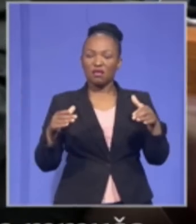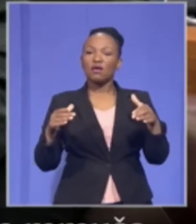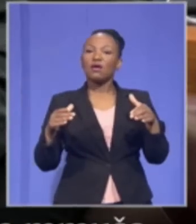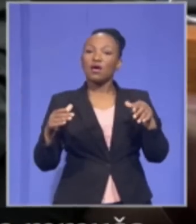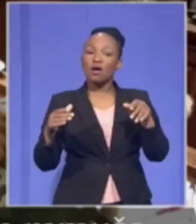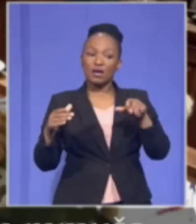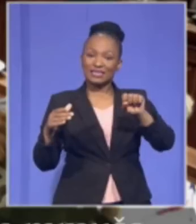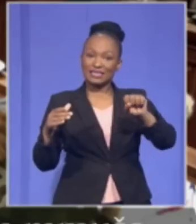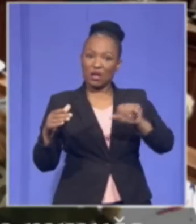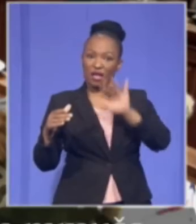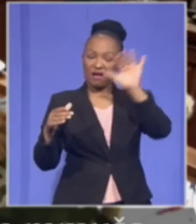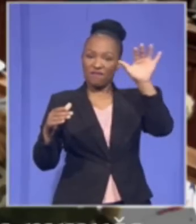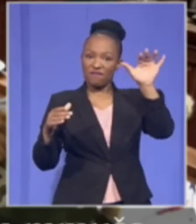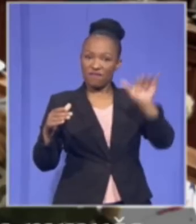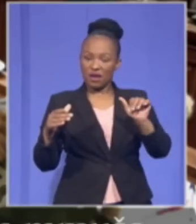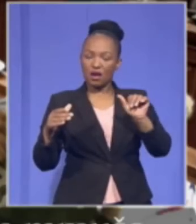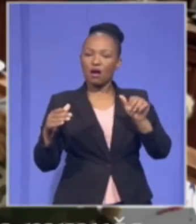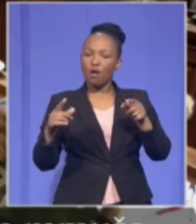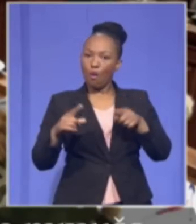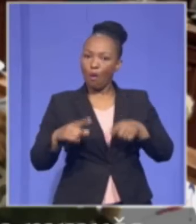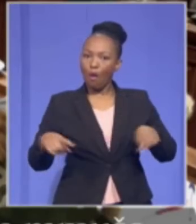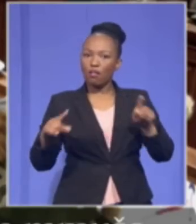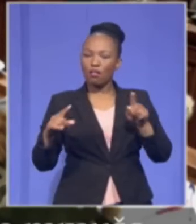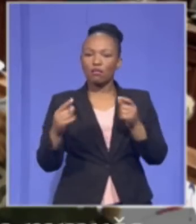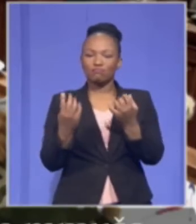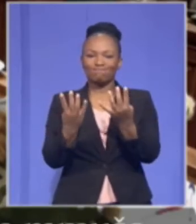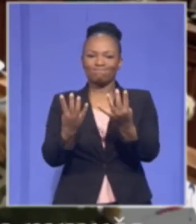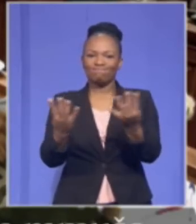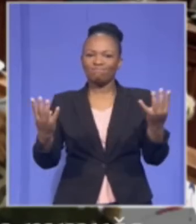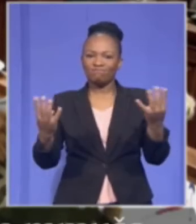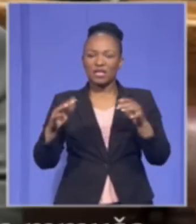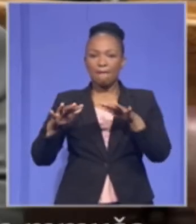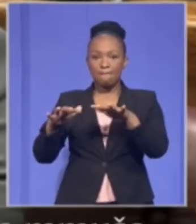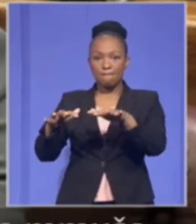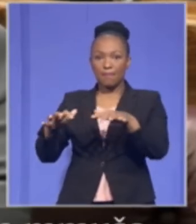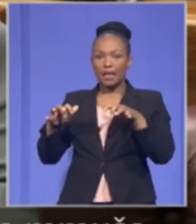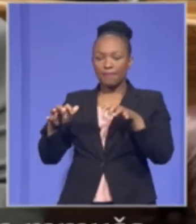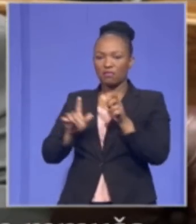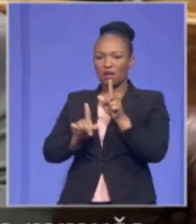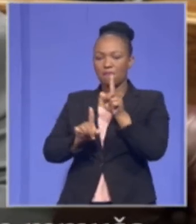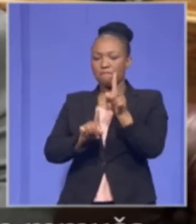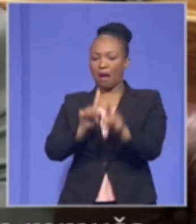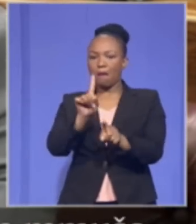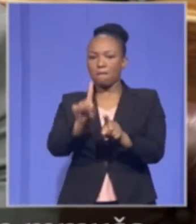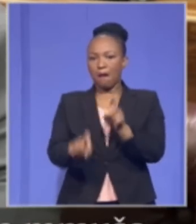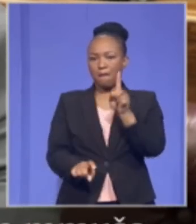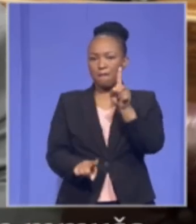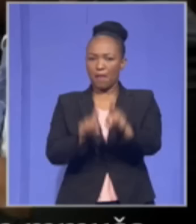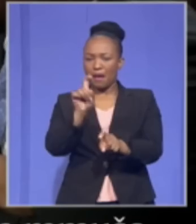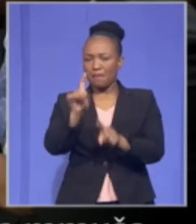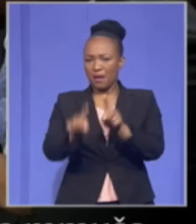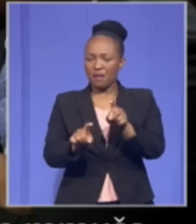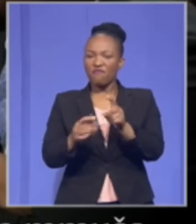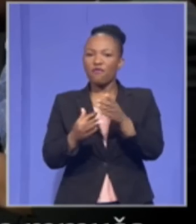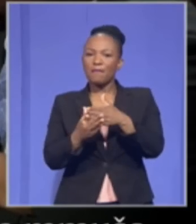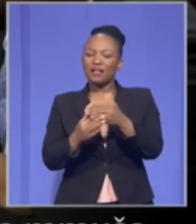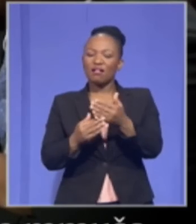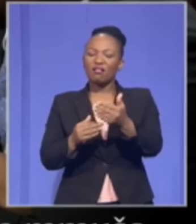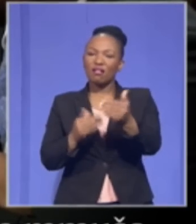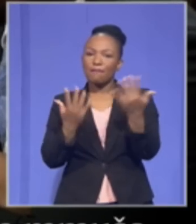Afrika Borwa ba gadikwe ka dipotšišo ke maloko a palamente ka ga molawana wa ditekanyetšo tša bogareng.